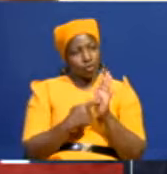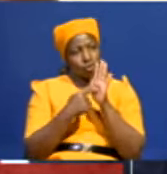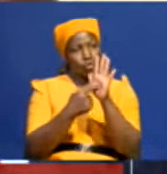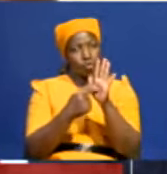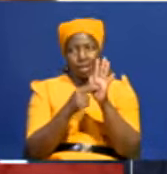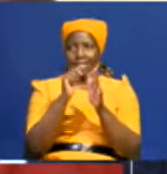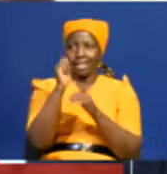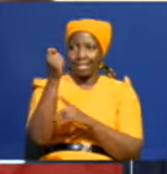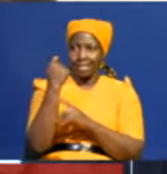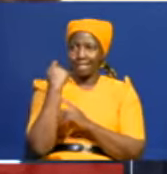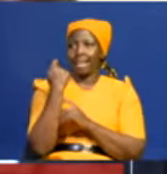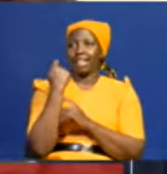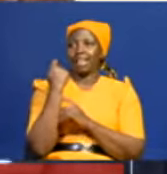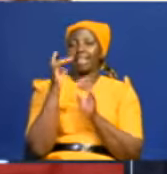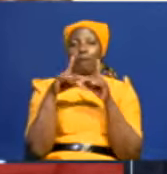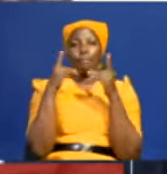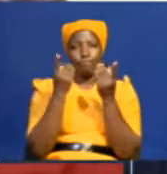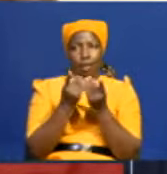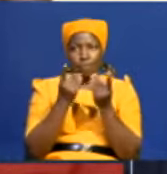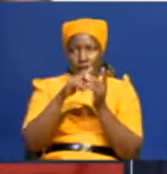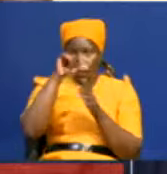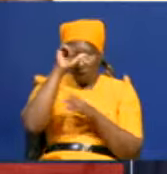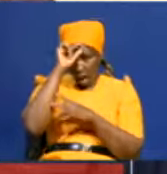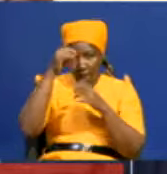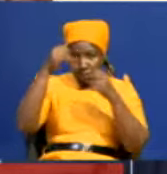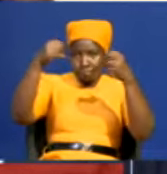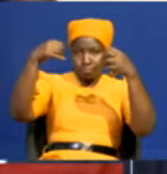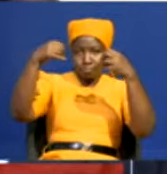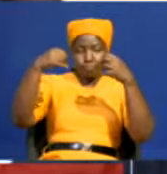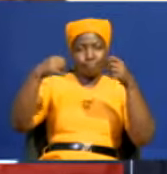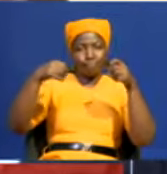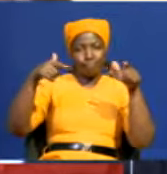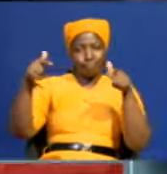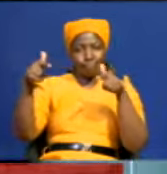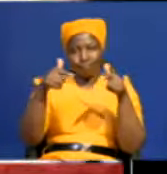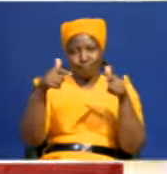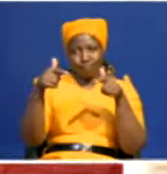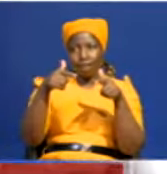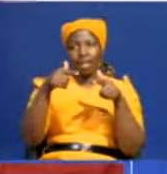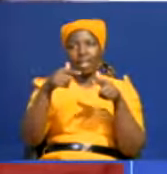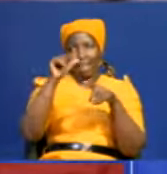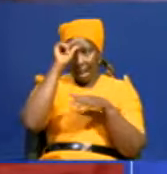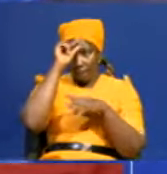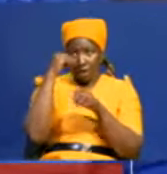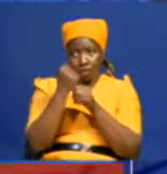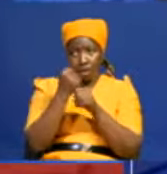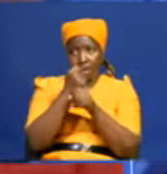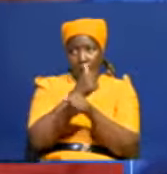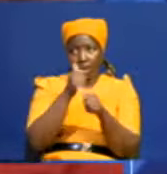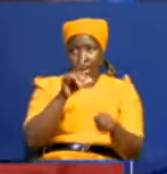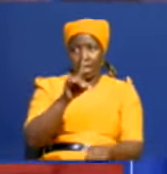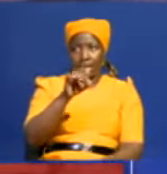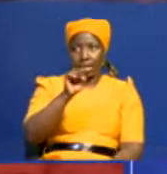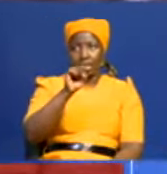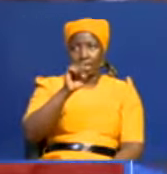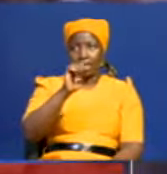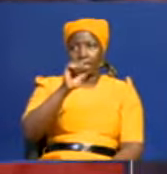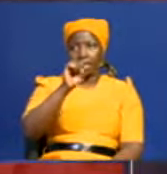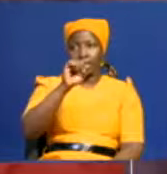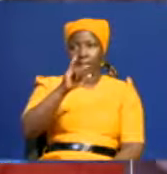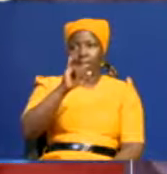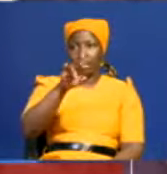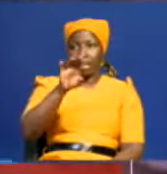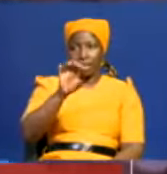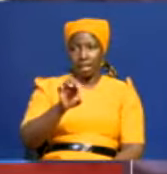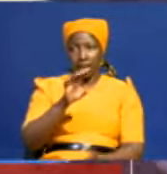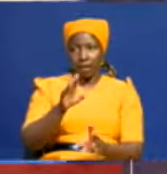Kenyan arms of government in the light of a functional government. Desire alirudishiwa kampuni yake ya Stay Online